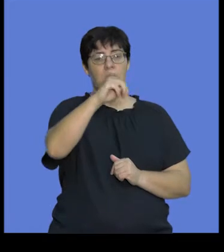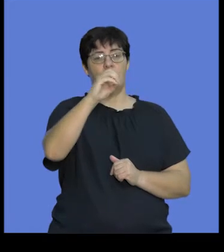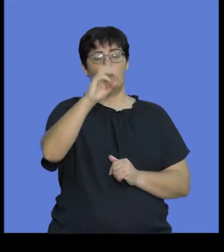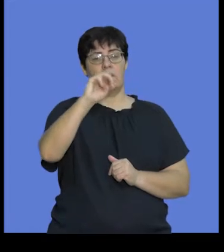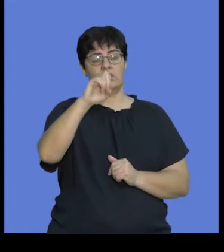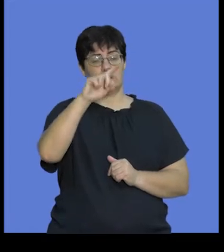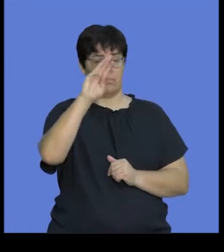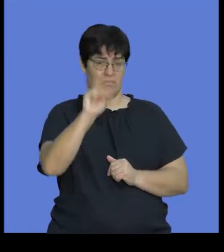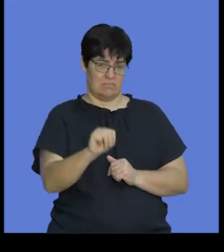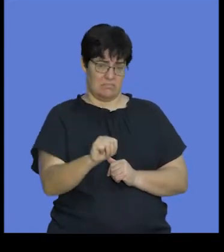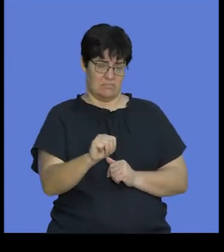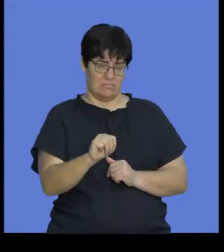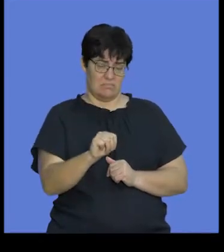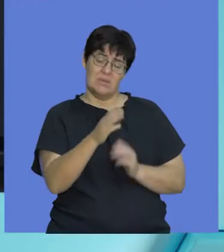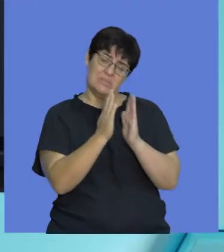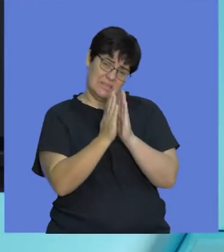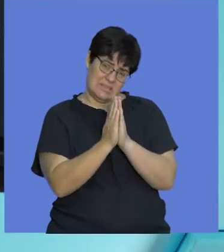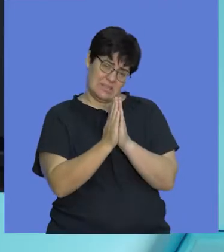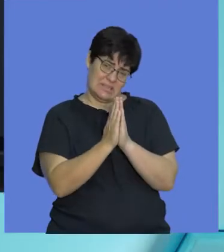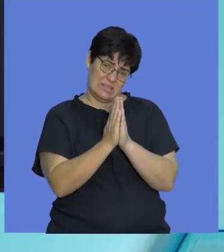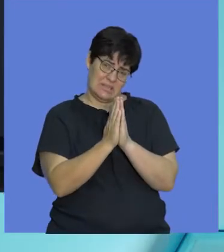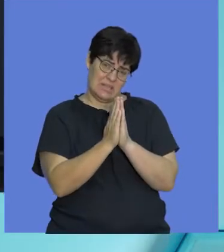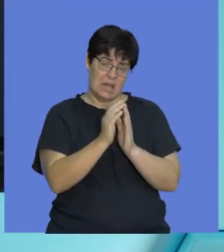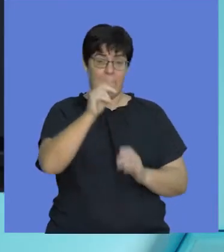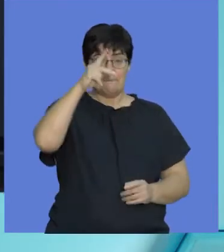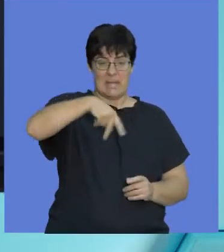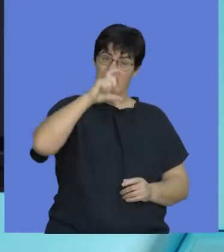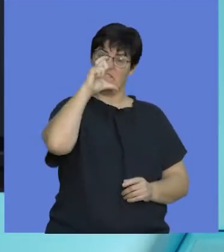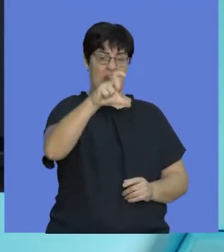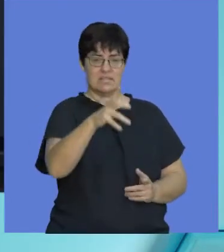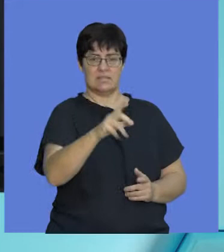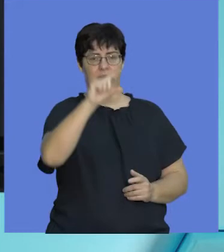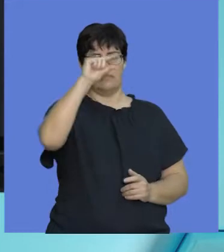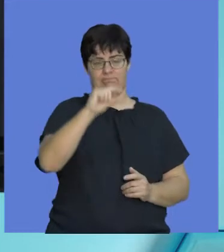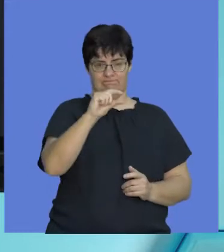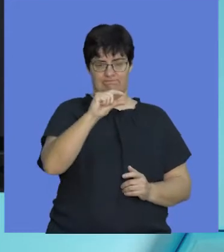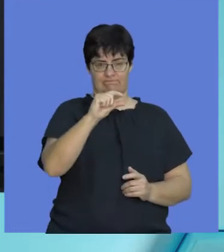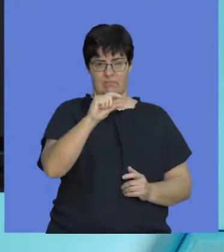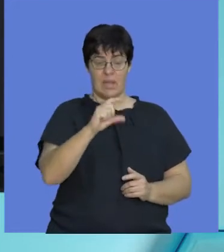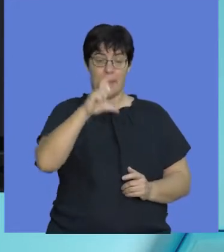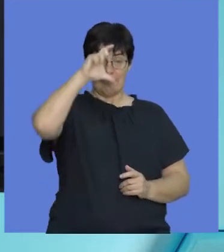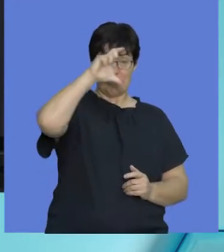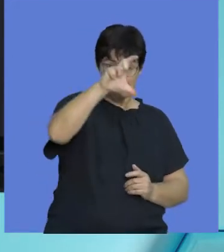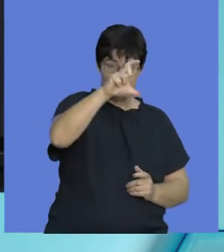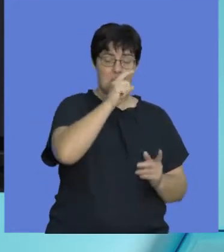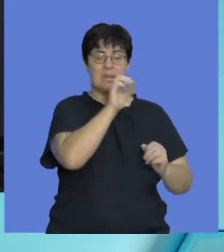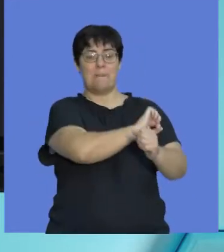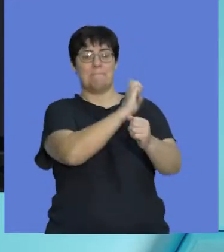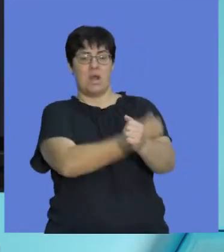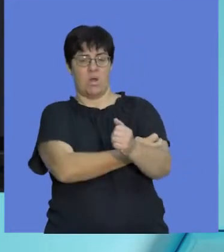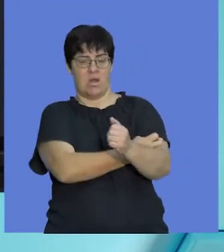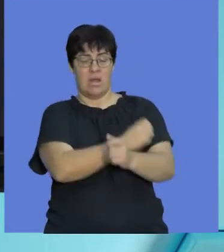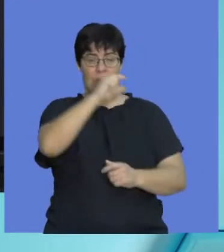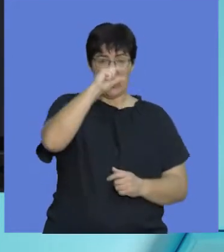Please guys, it is a lowercase p. Capital P means power.